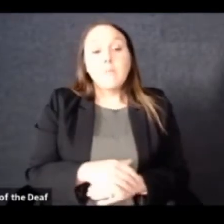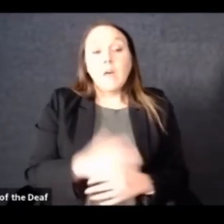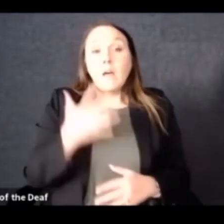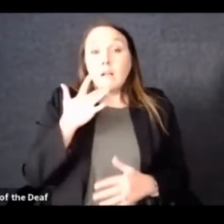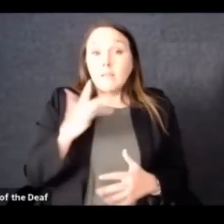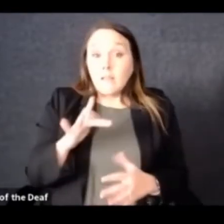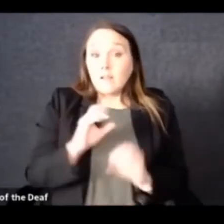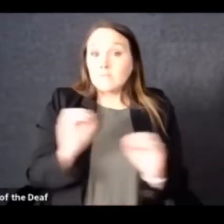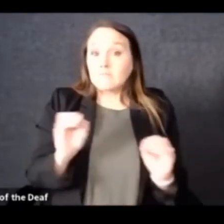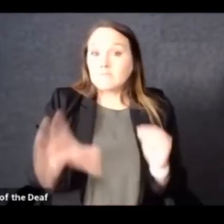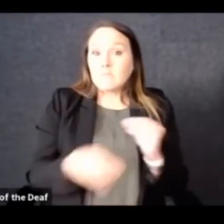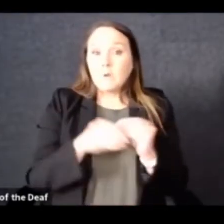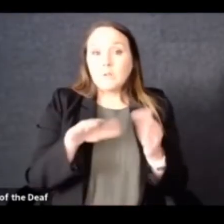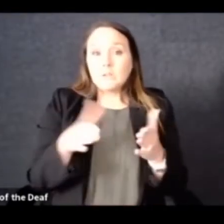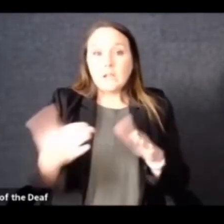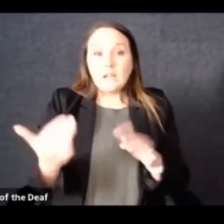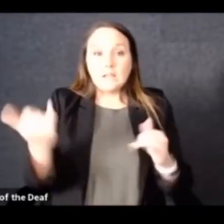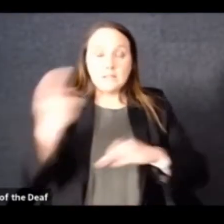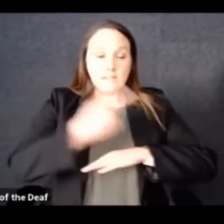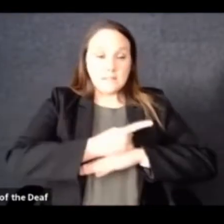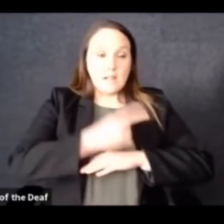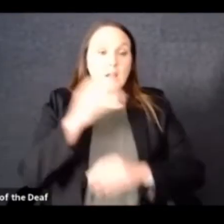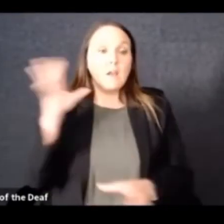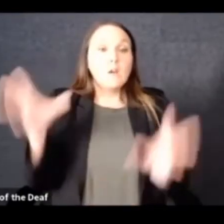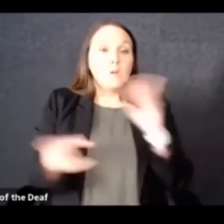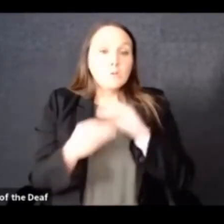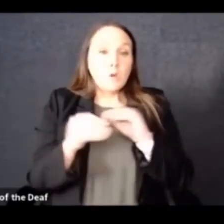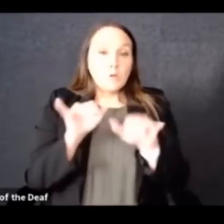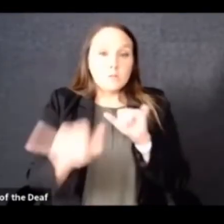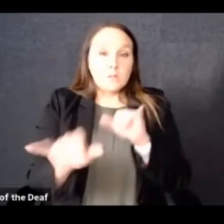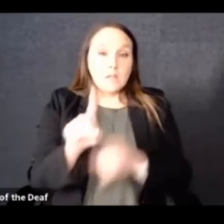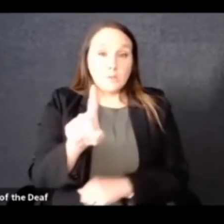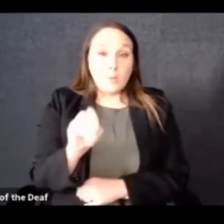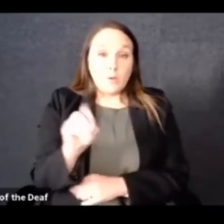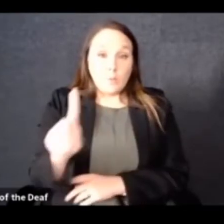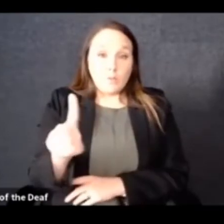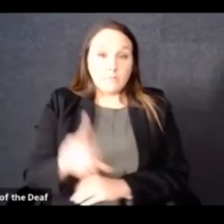no additional deaths today, keeping our total at 101.